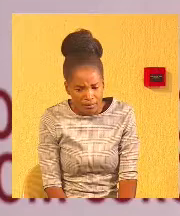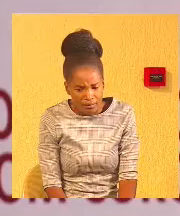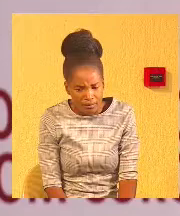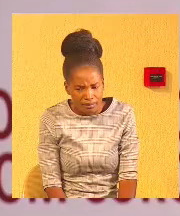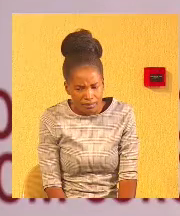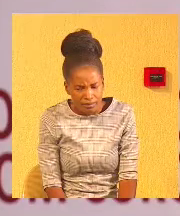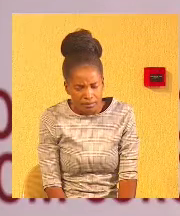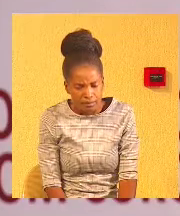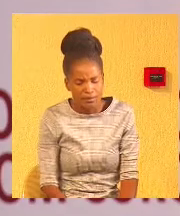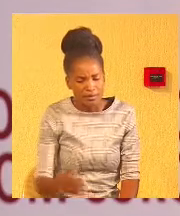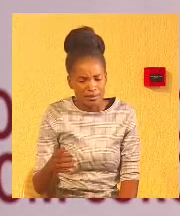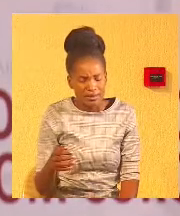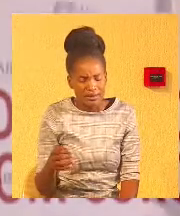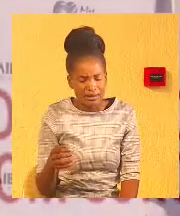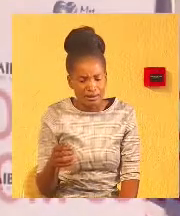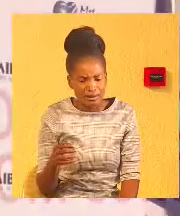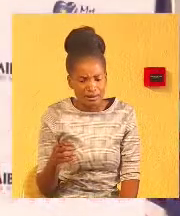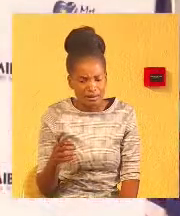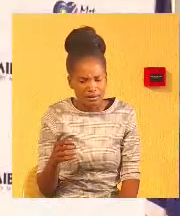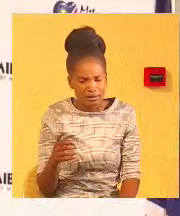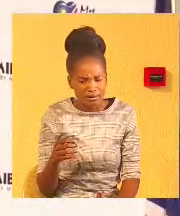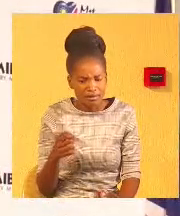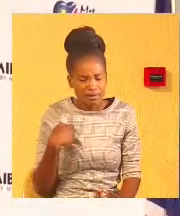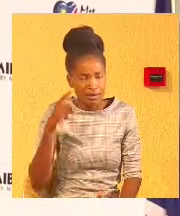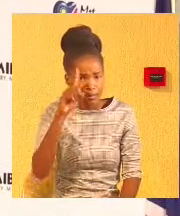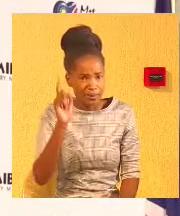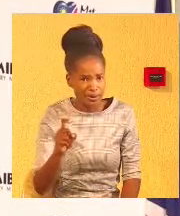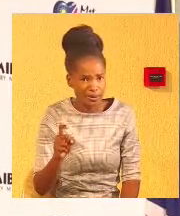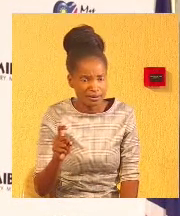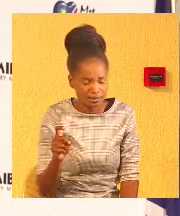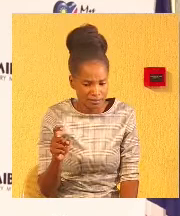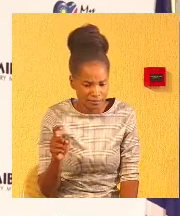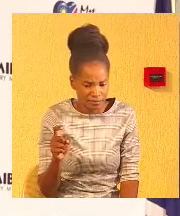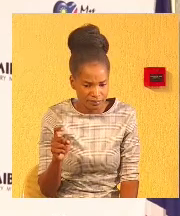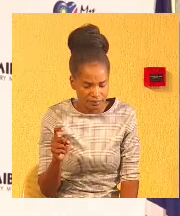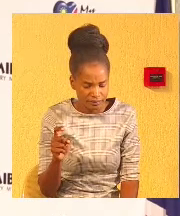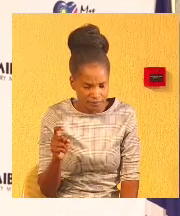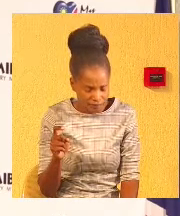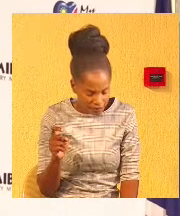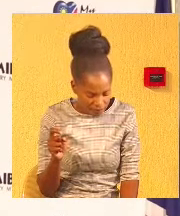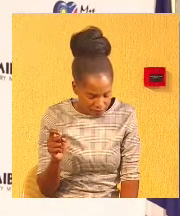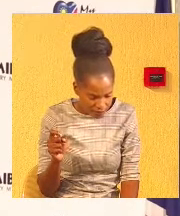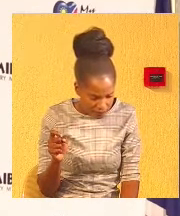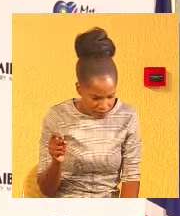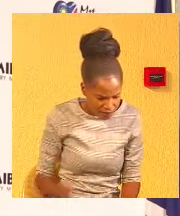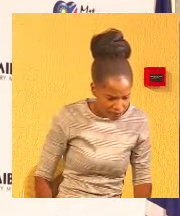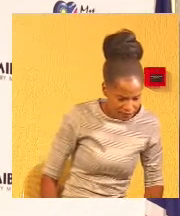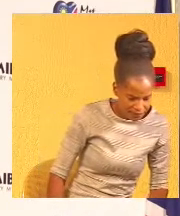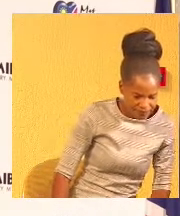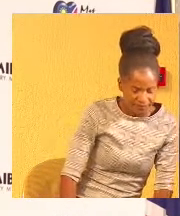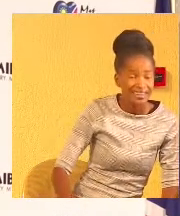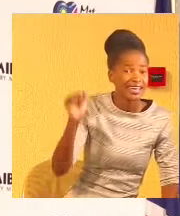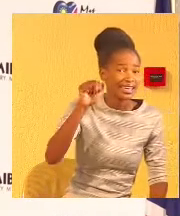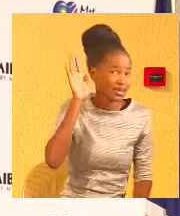All right, you can go ahead. Can I go on with my question? Yes, please go ahead, sir. Hello, can you hear